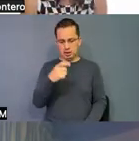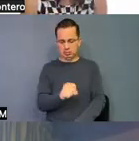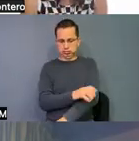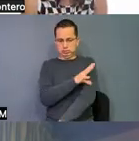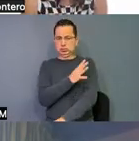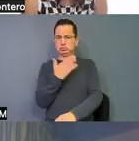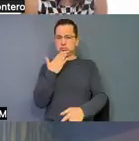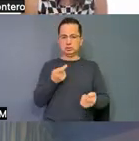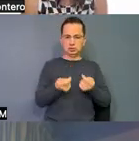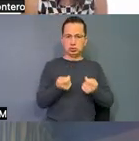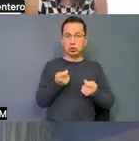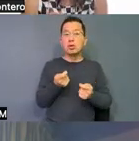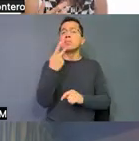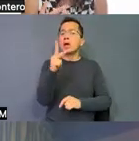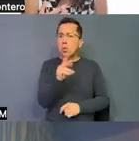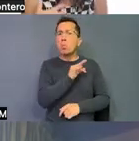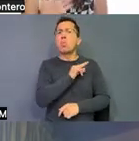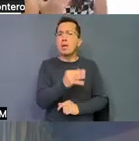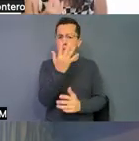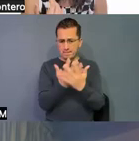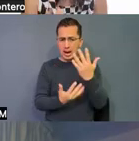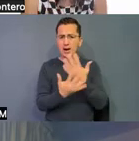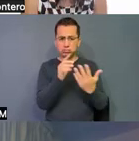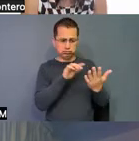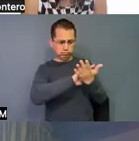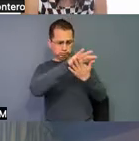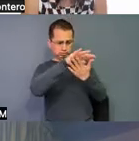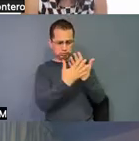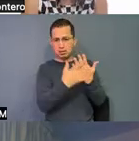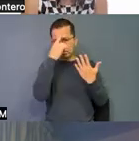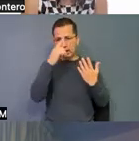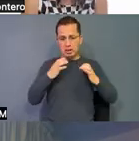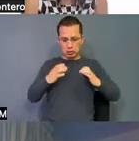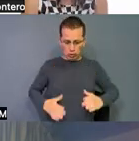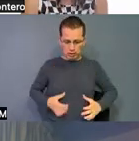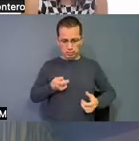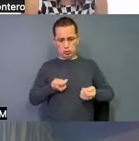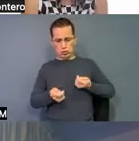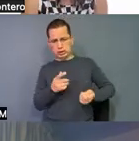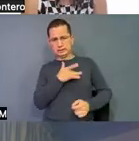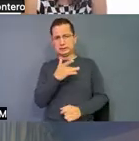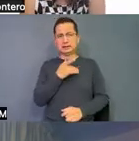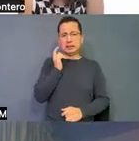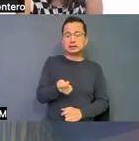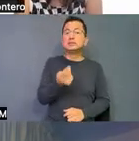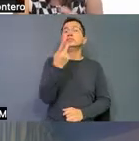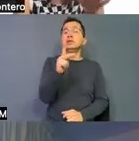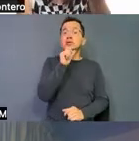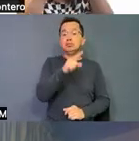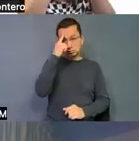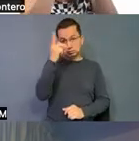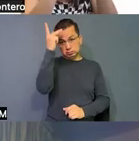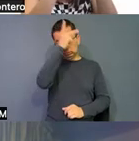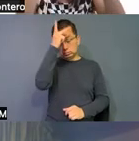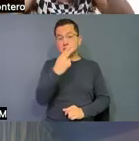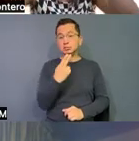but they also help the psychological manifestation of whatever is happening inside your body. So the first exercise, we're going to be